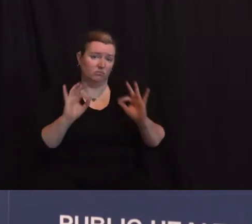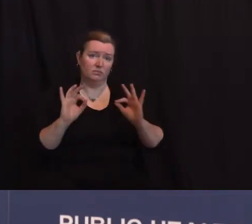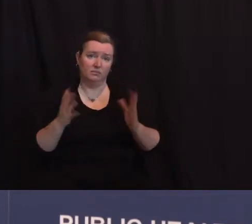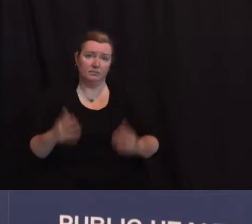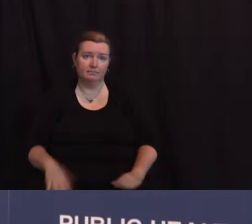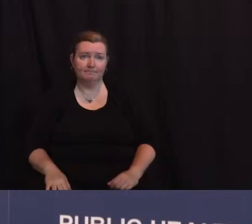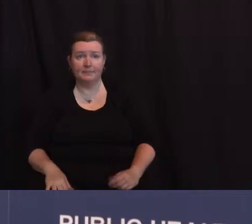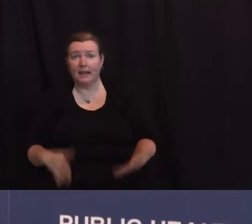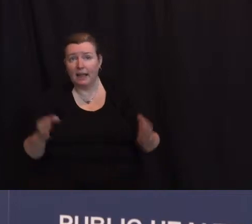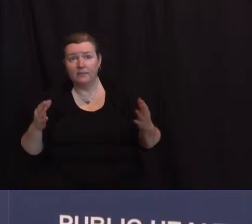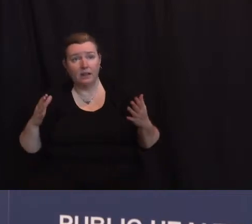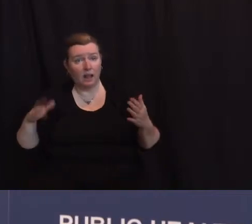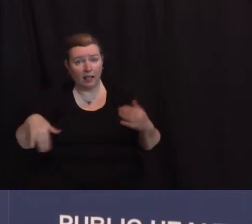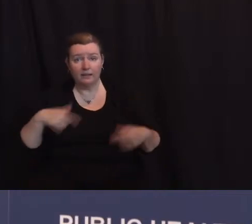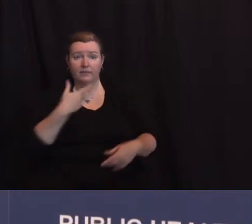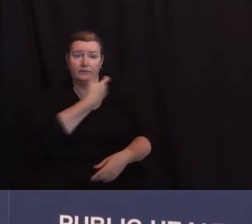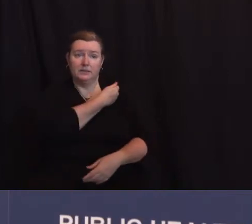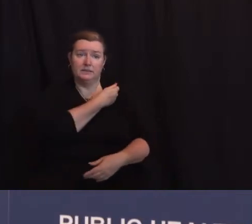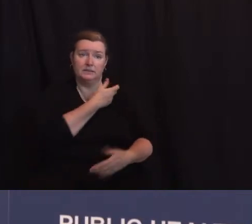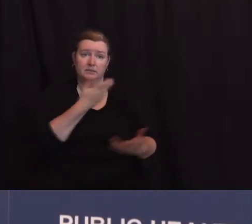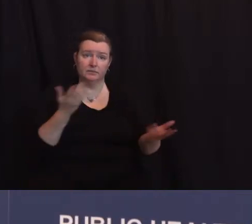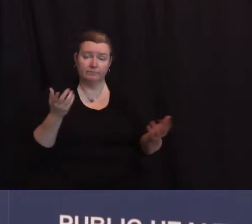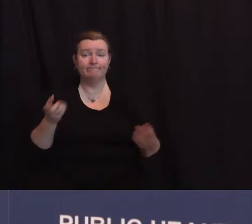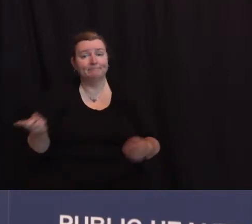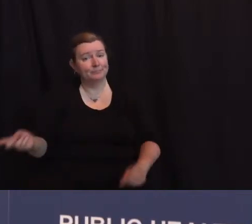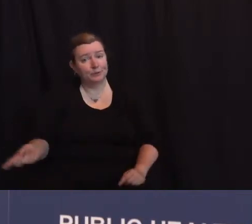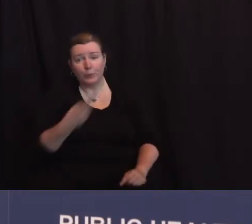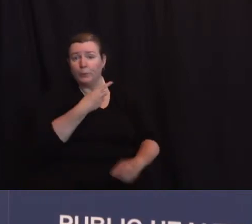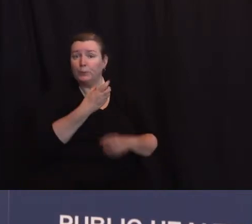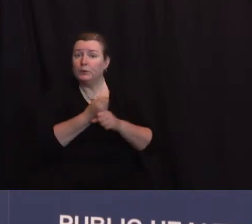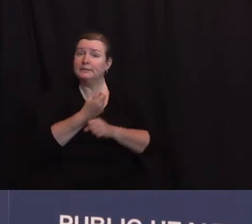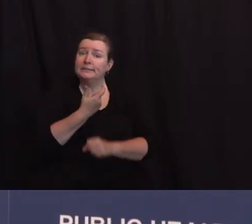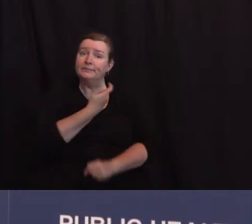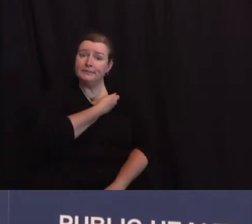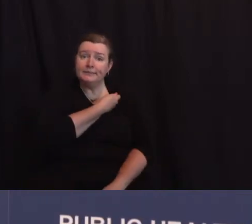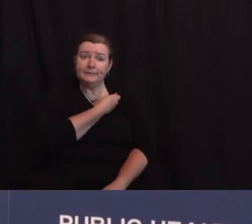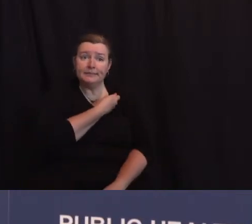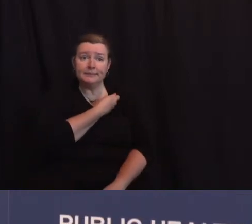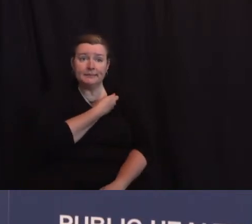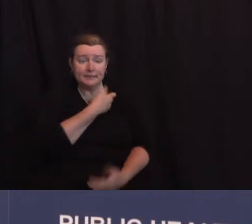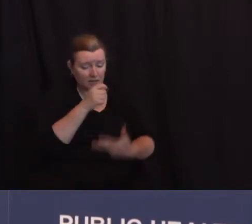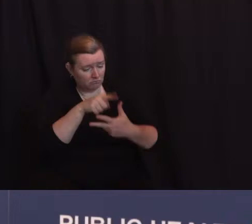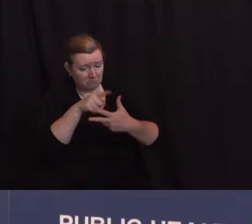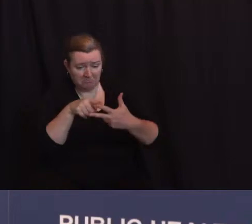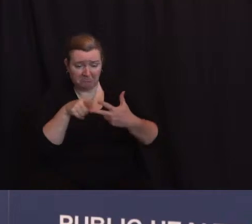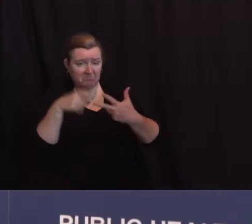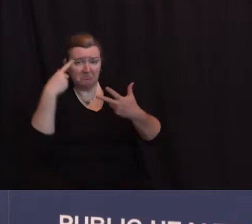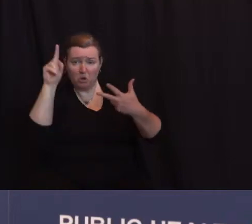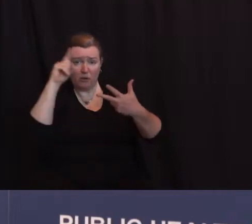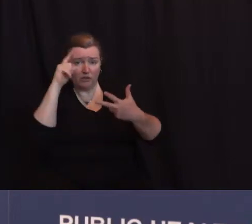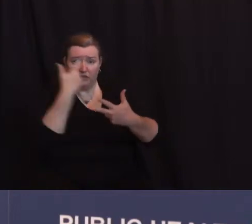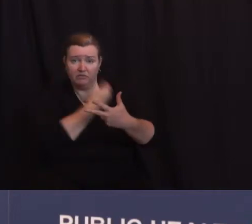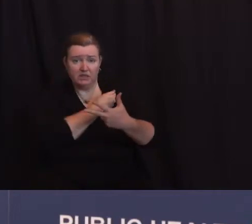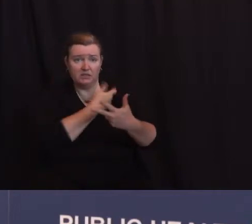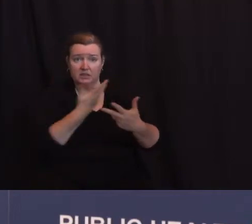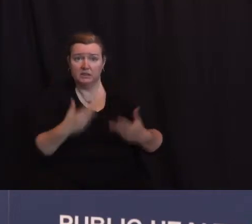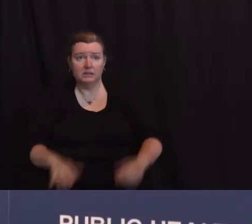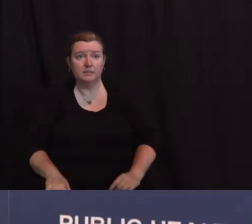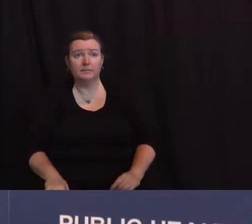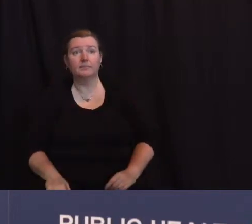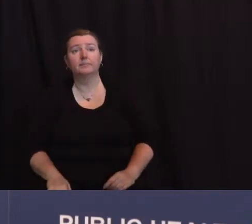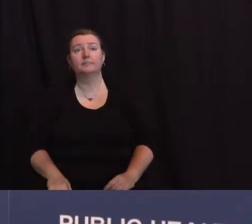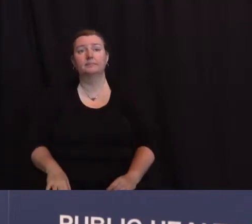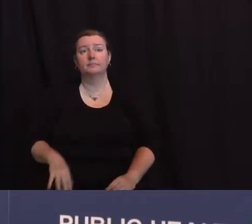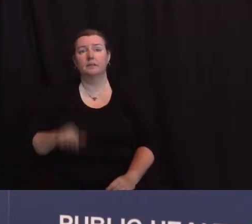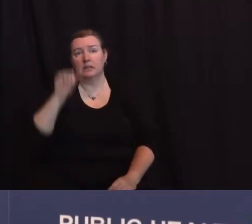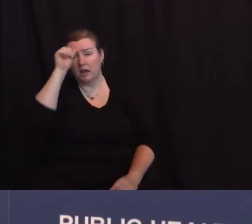didn't get a vaccine, get whichever vaccine you want, and it will work. As far as the Delta variant, yes, certainly we are